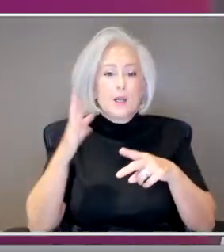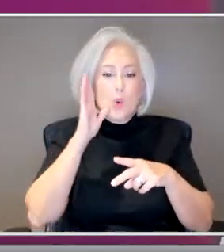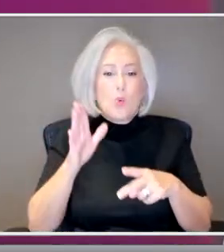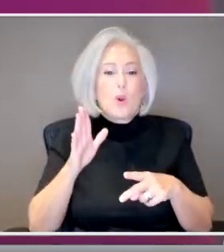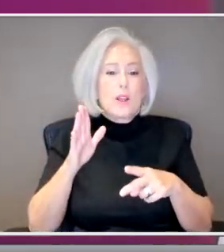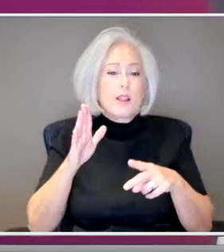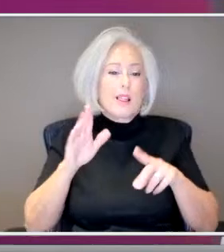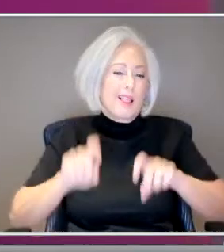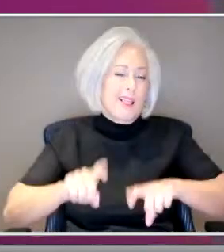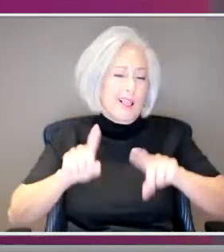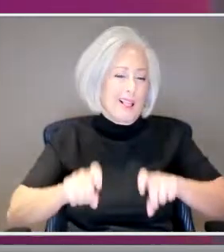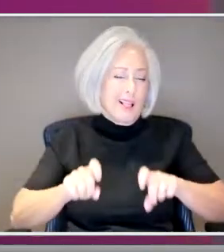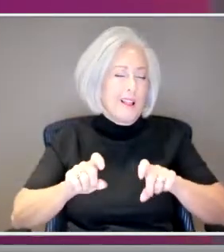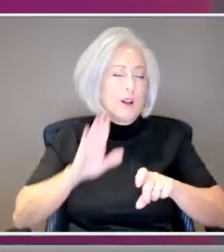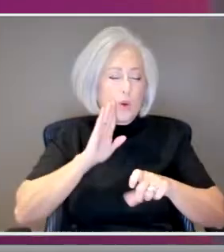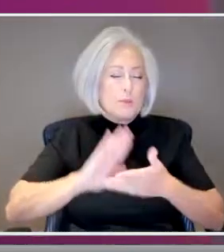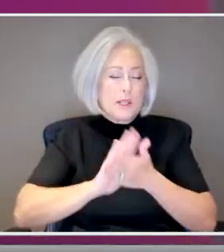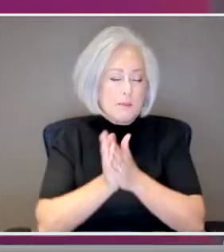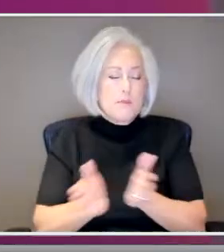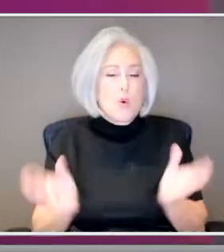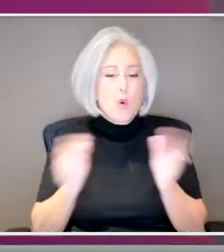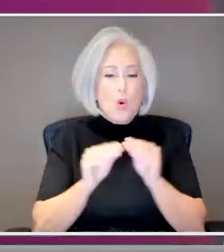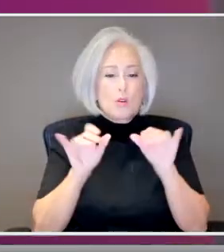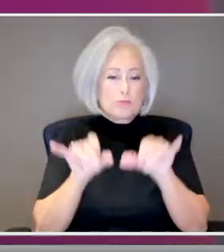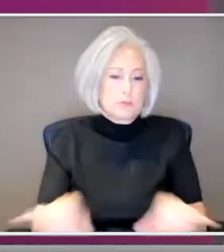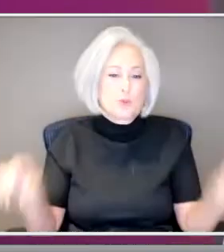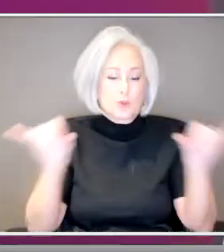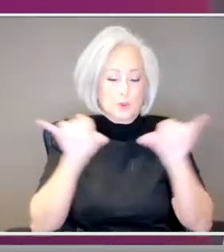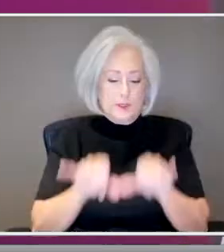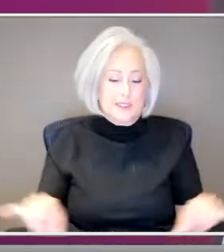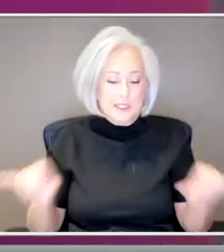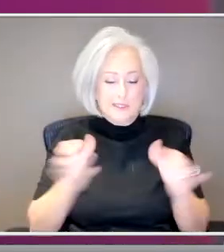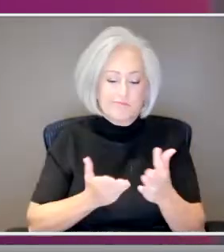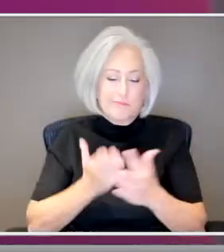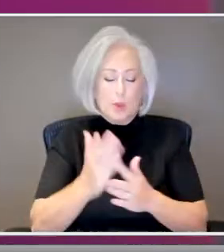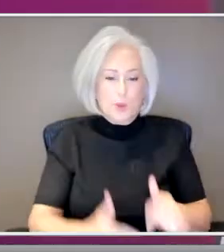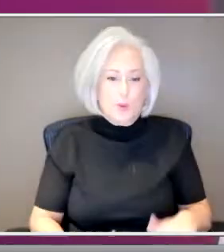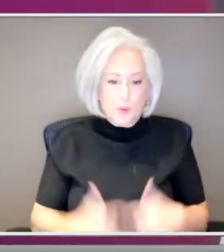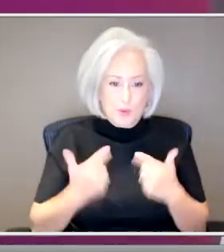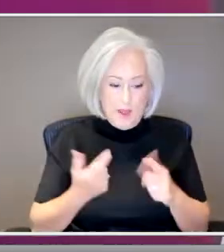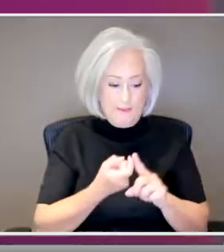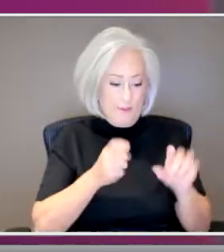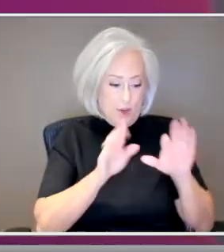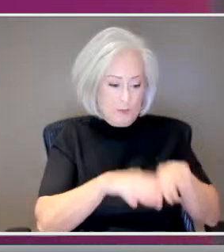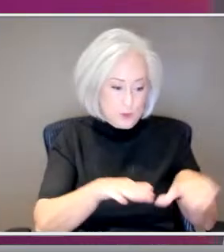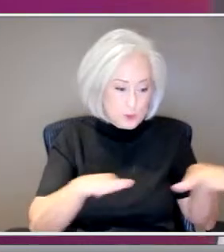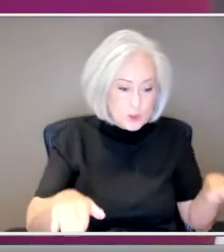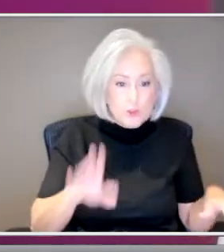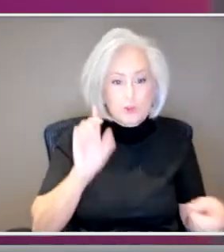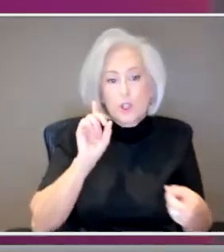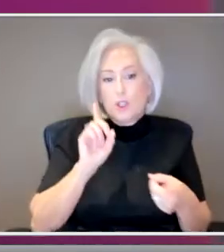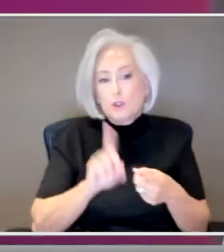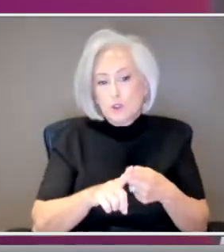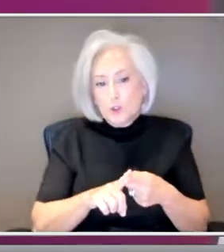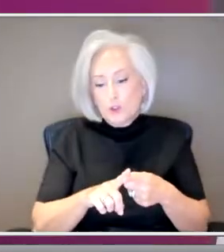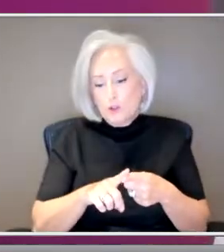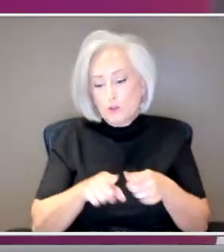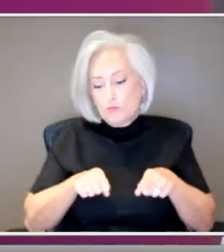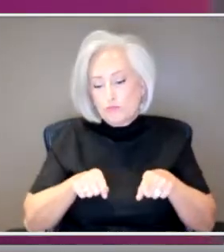different stages in your life, across the lifespan, from children to prenatal to